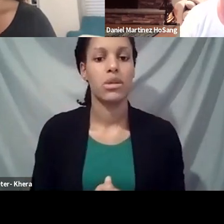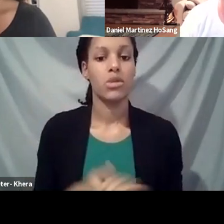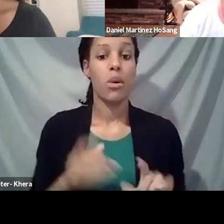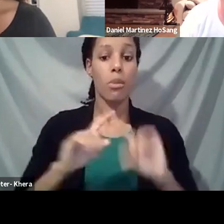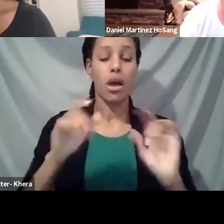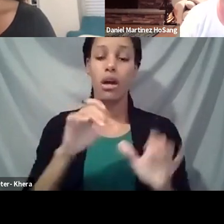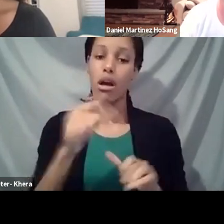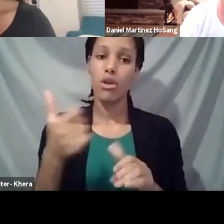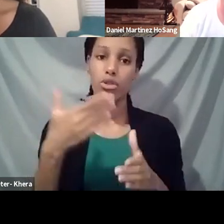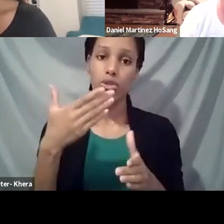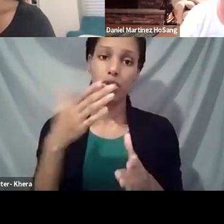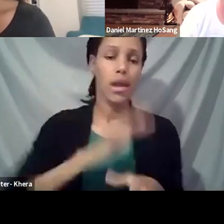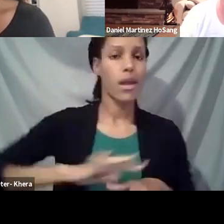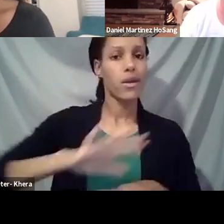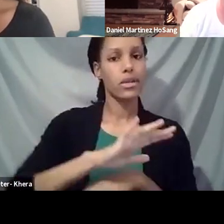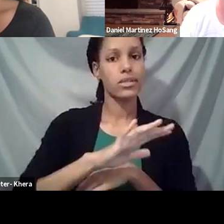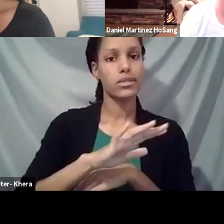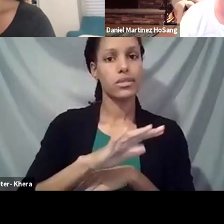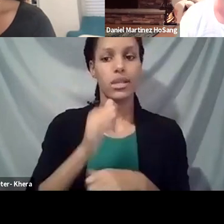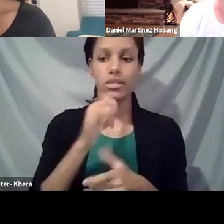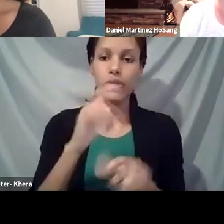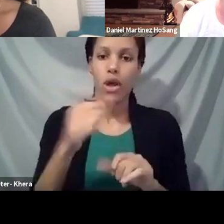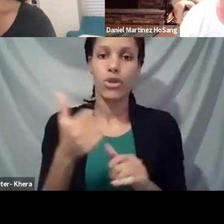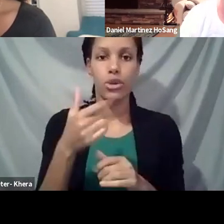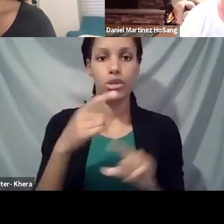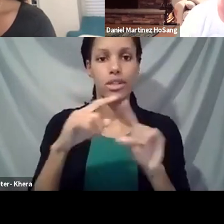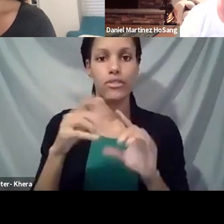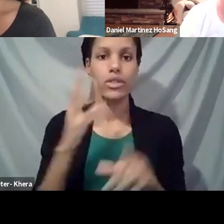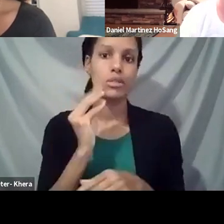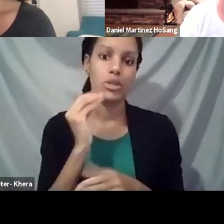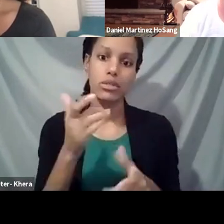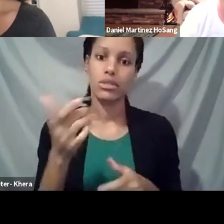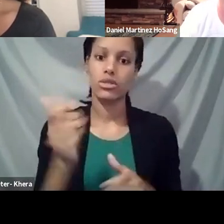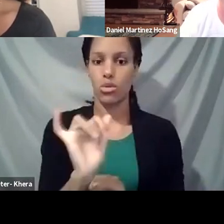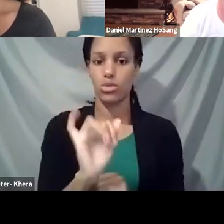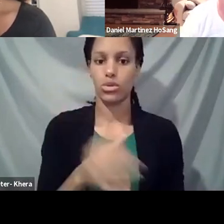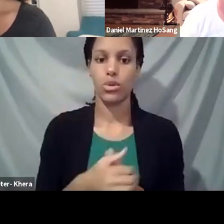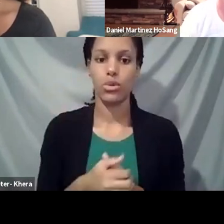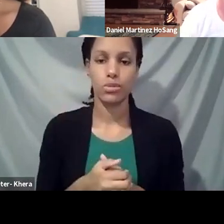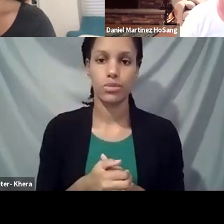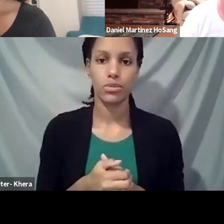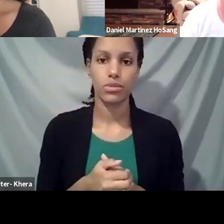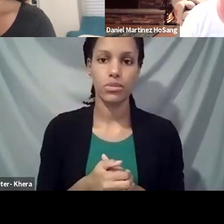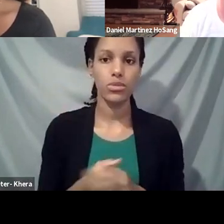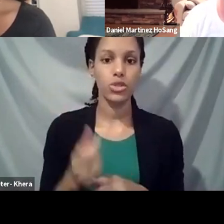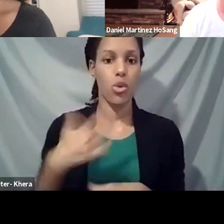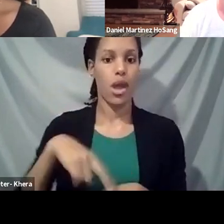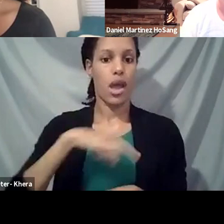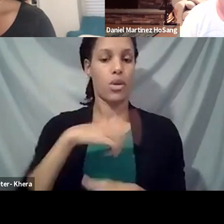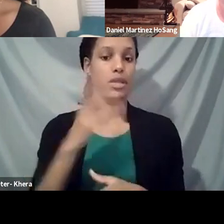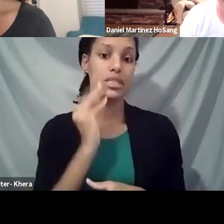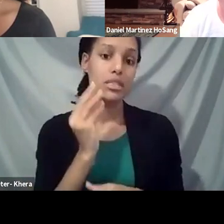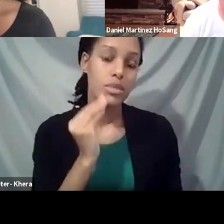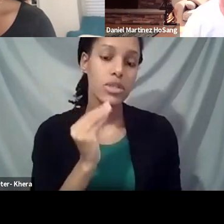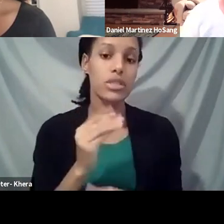we see the world, the way we understand power, domination and resistance, our experiences in the world with work,